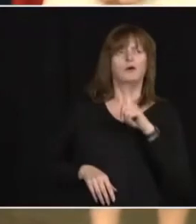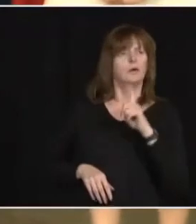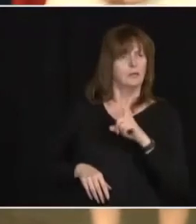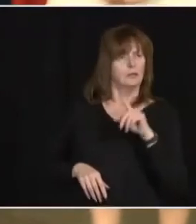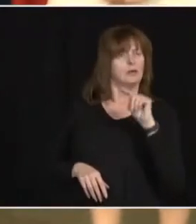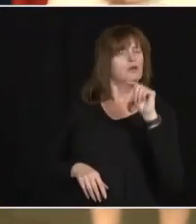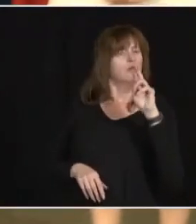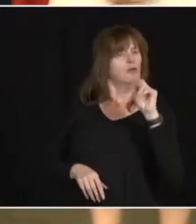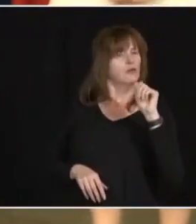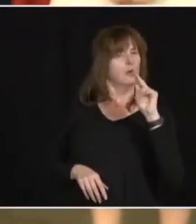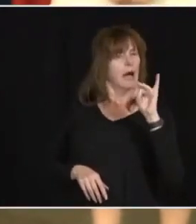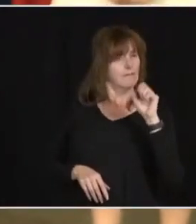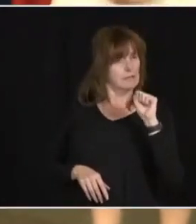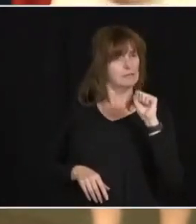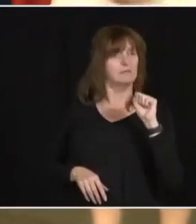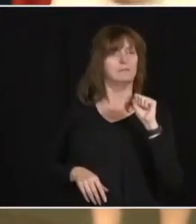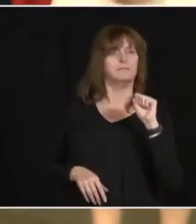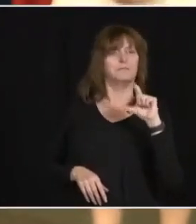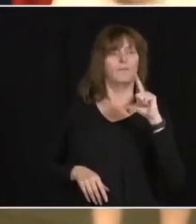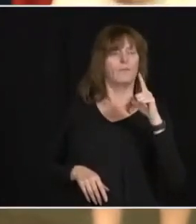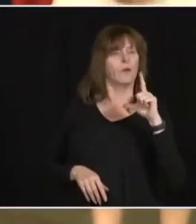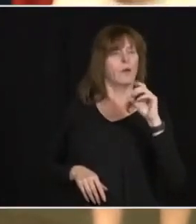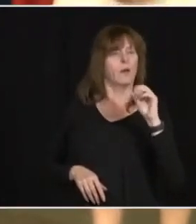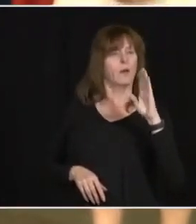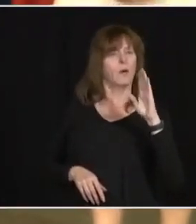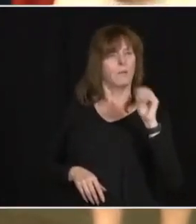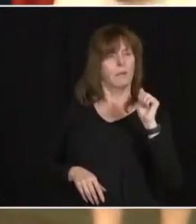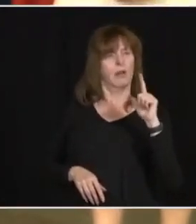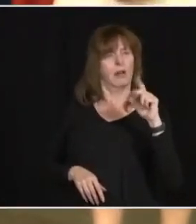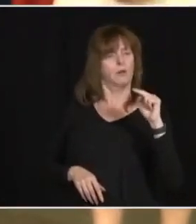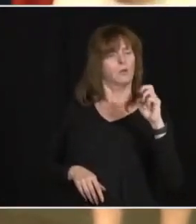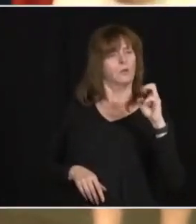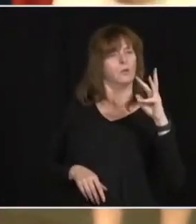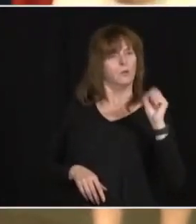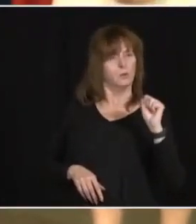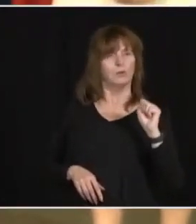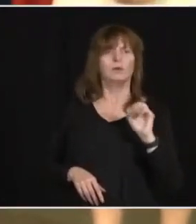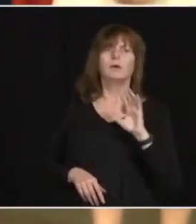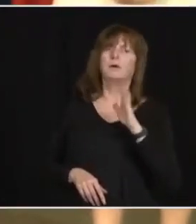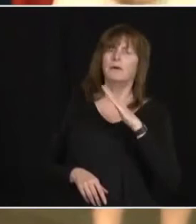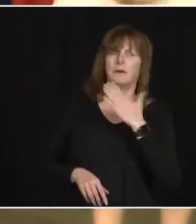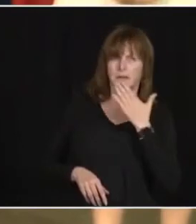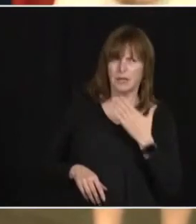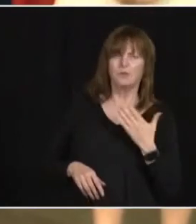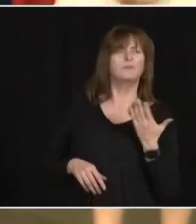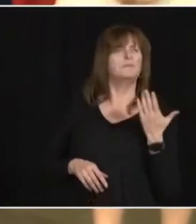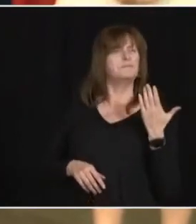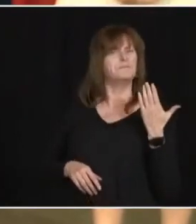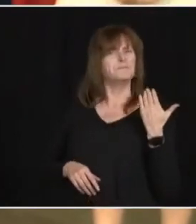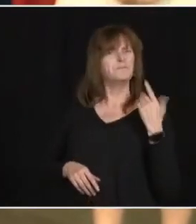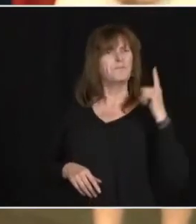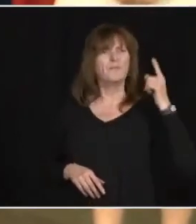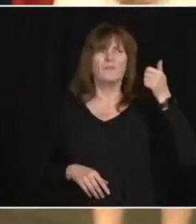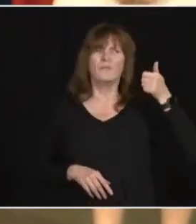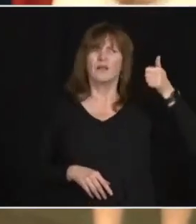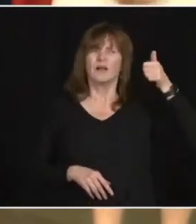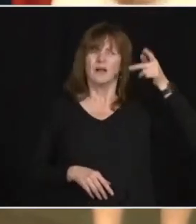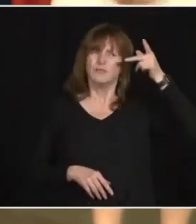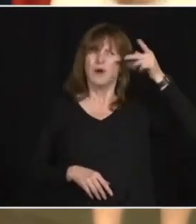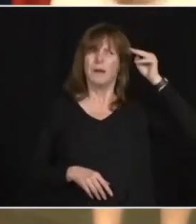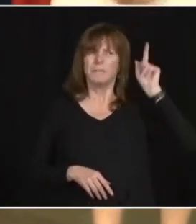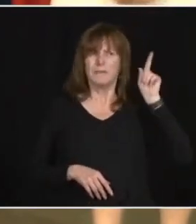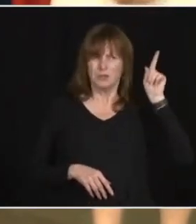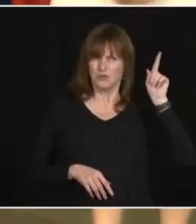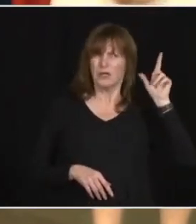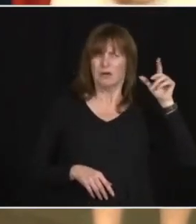ahead. Hi there, Premier. Prime Minister Justin Trudeau said the Quebec government has asked for the federal